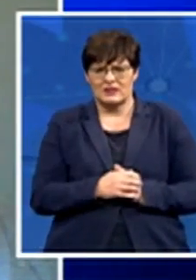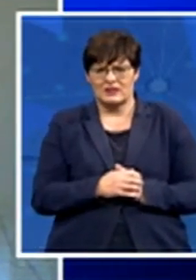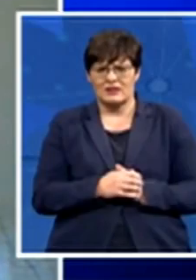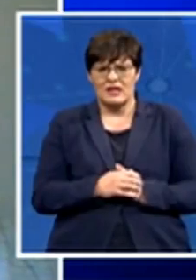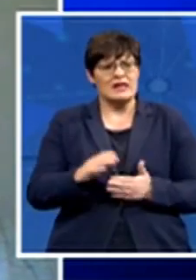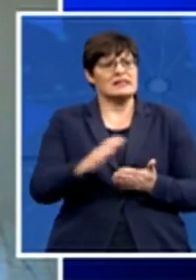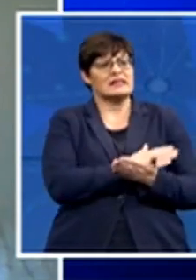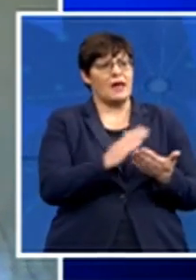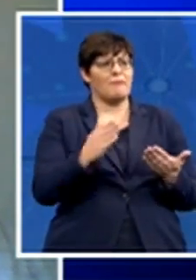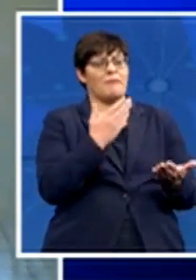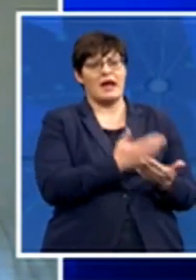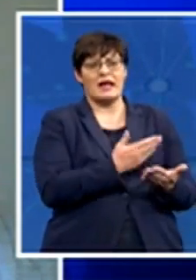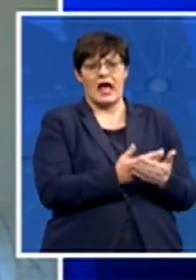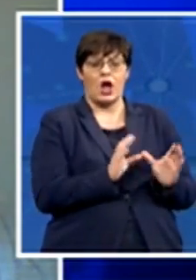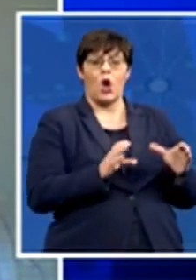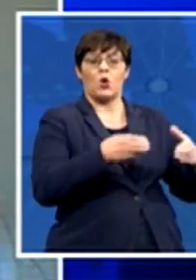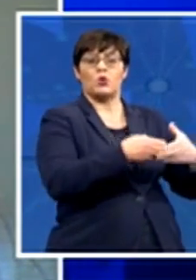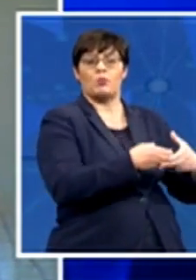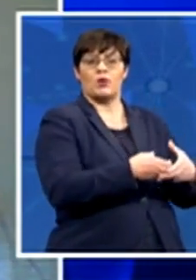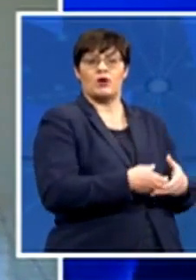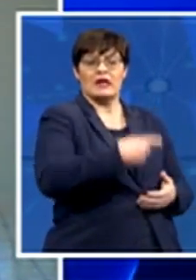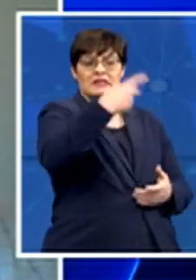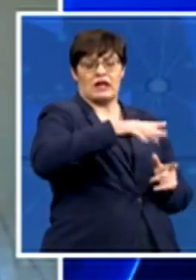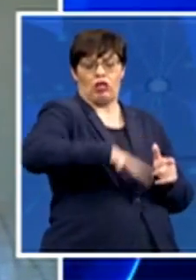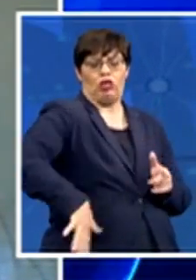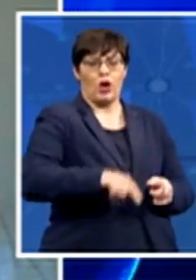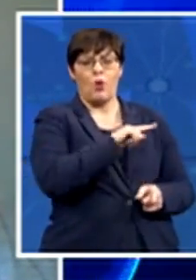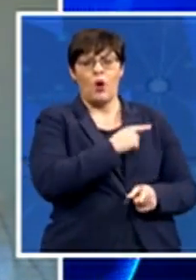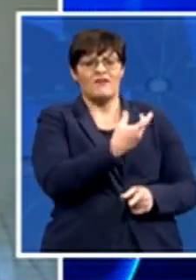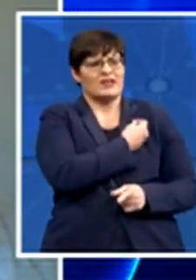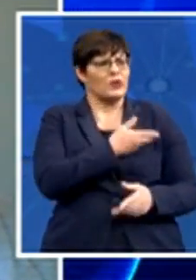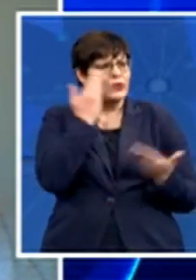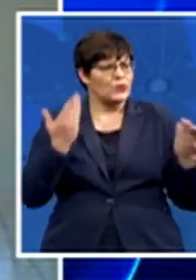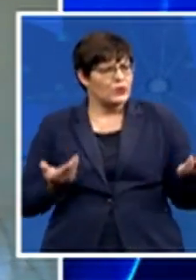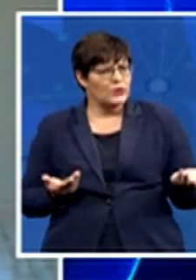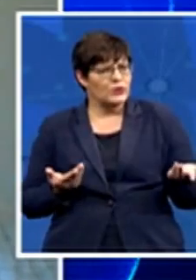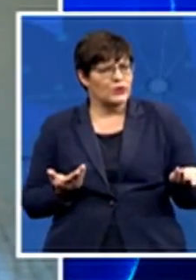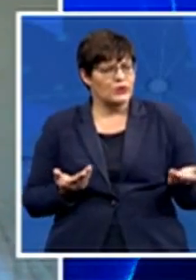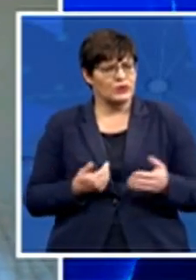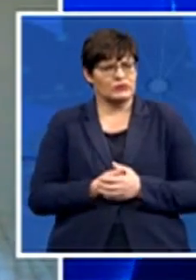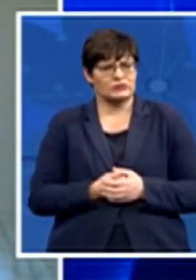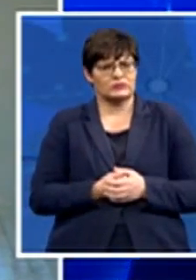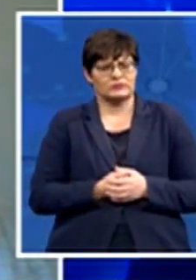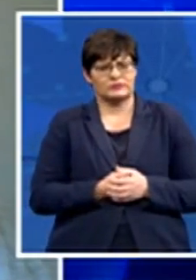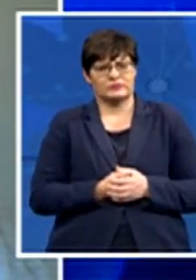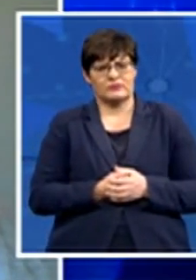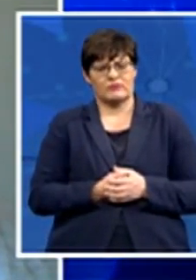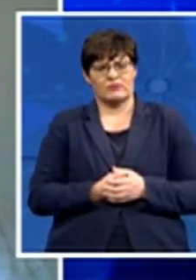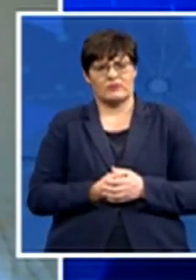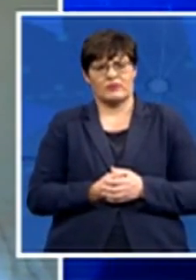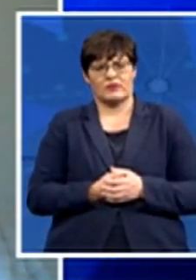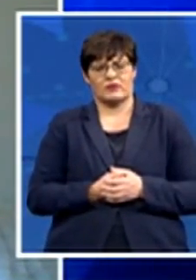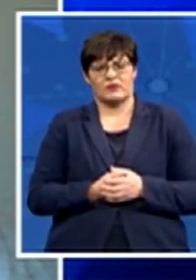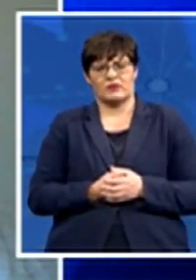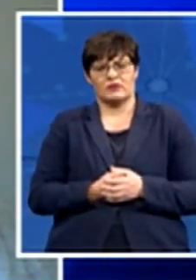as second-class citizens because of their views on vaccines? Hopefully, sanity will prevail. We